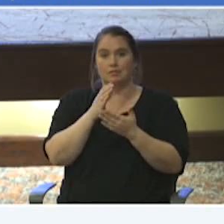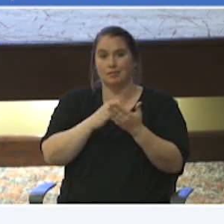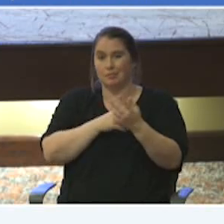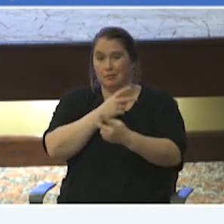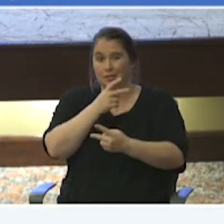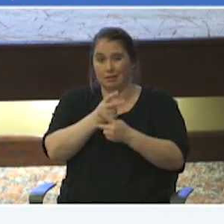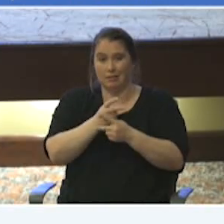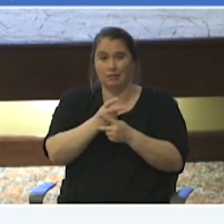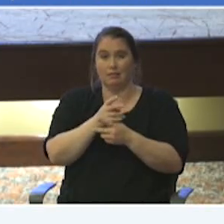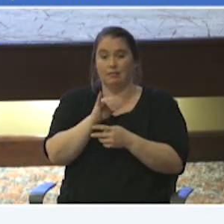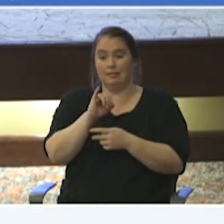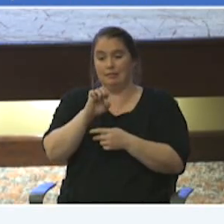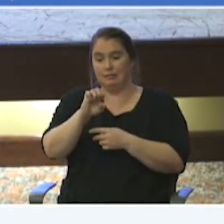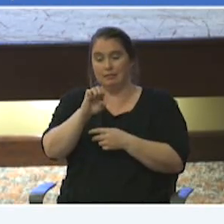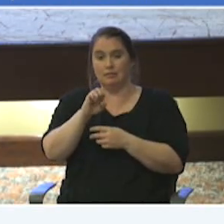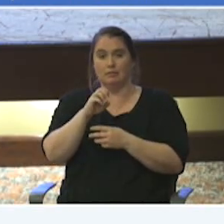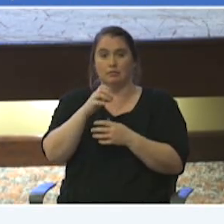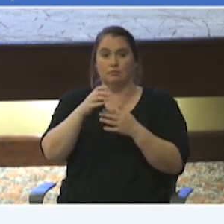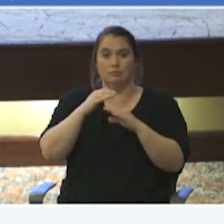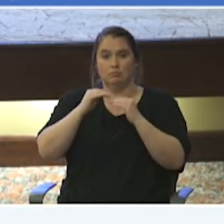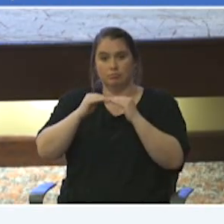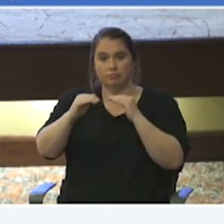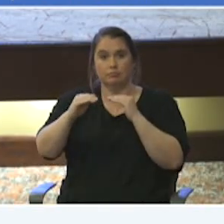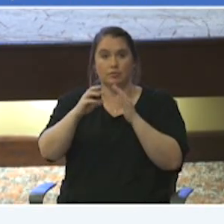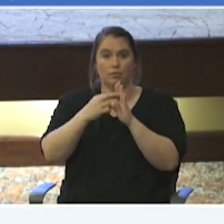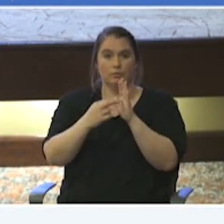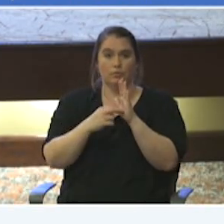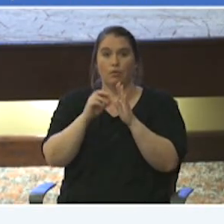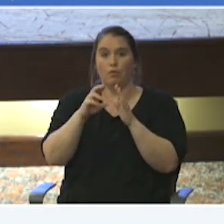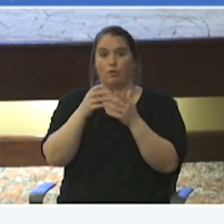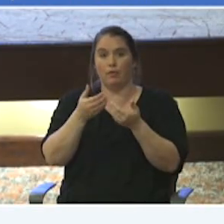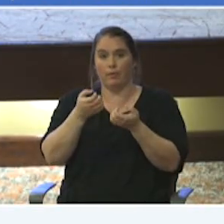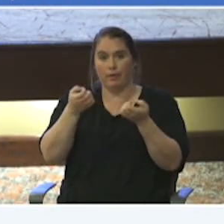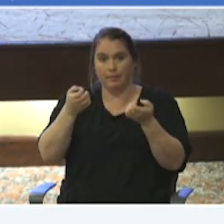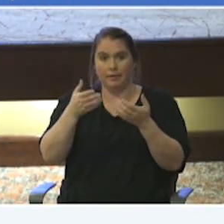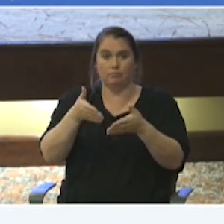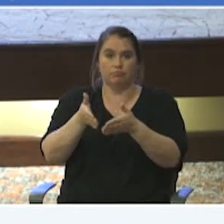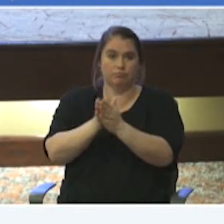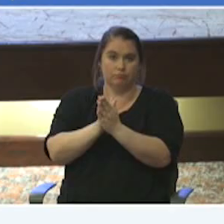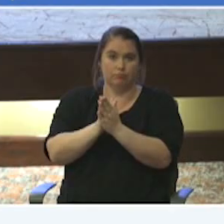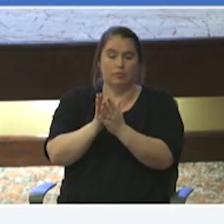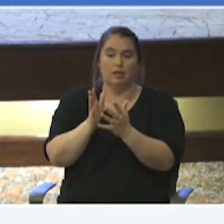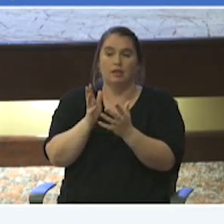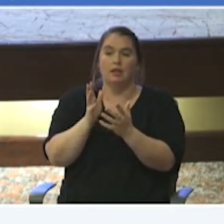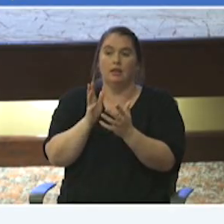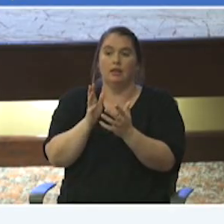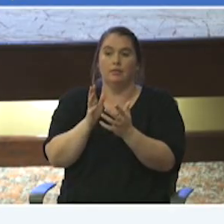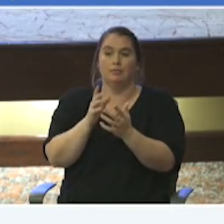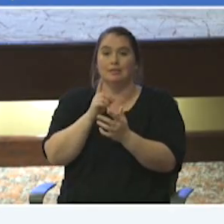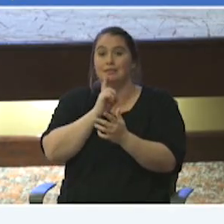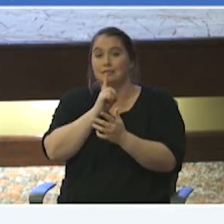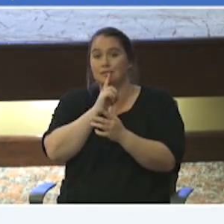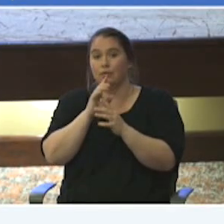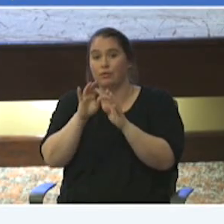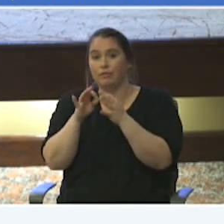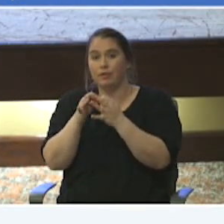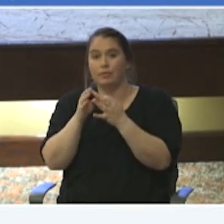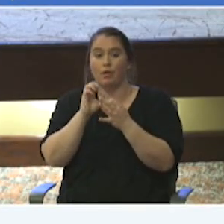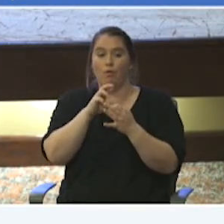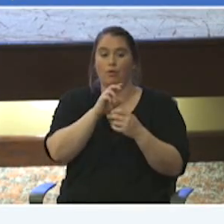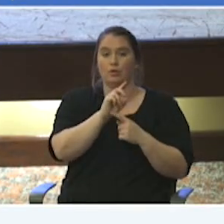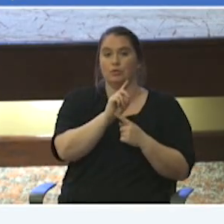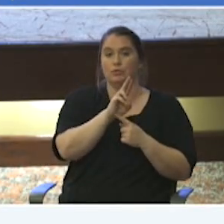EV capable or EV ready or EV supply equipment in single family or duplex